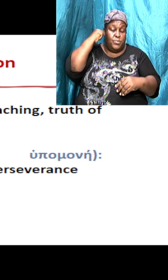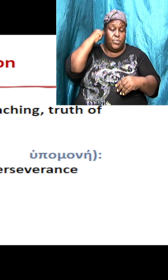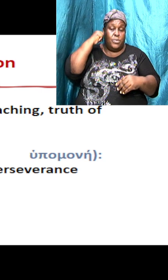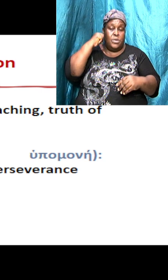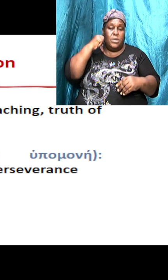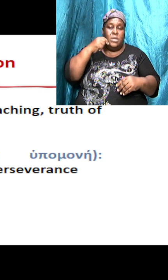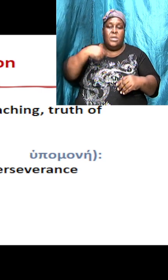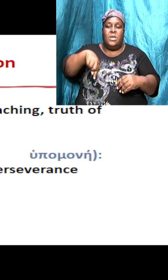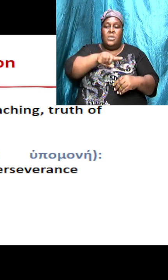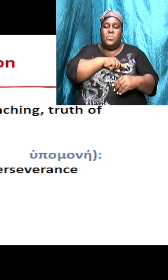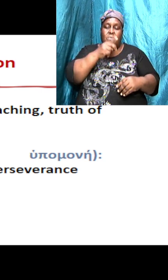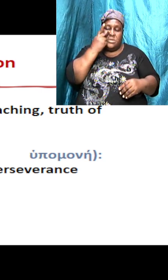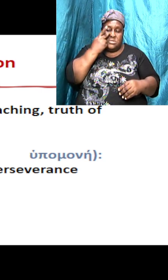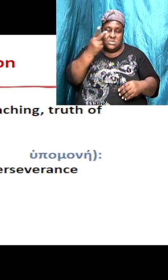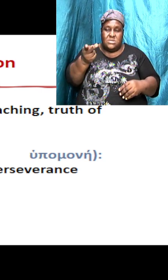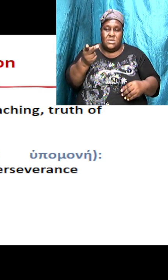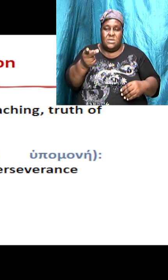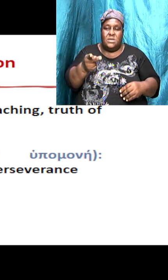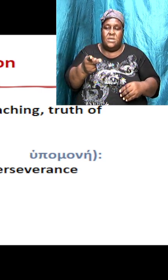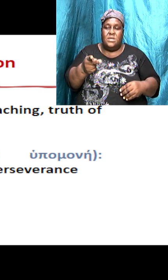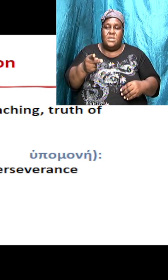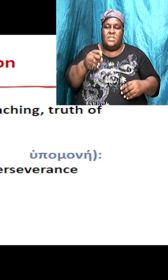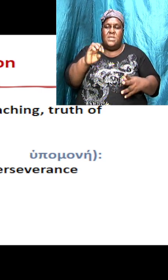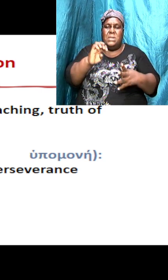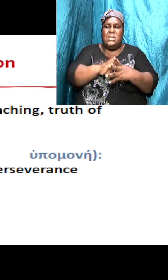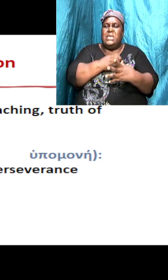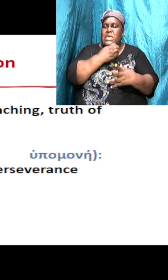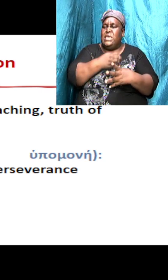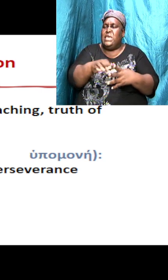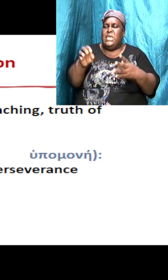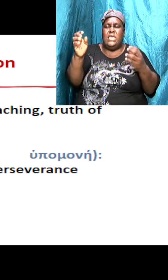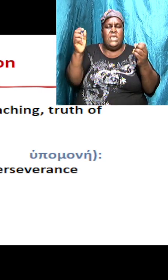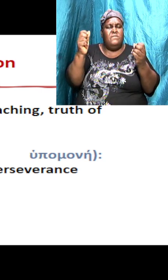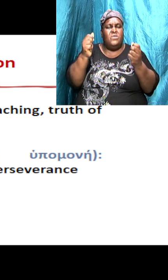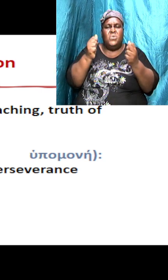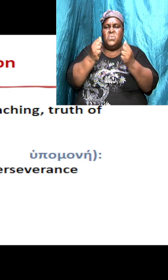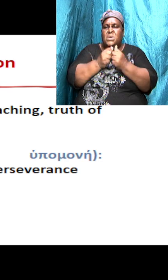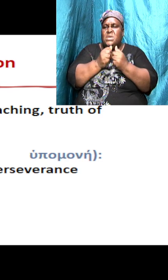And we will see that even with